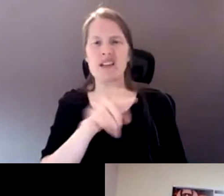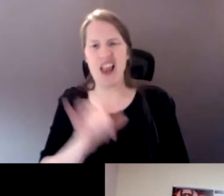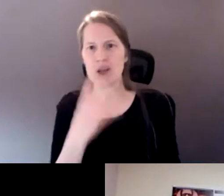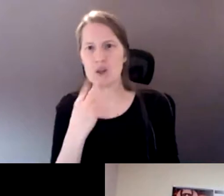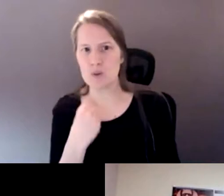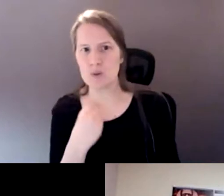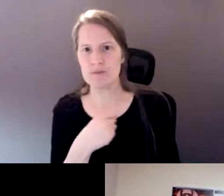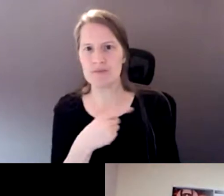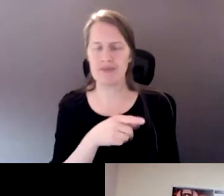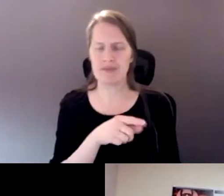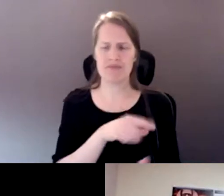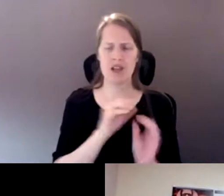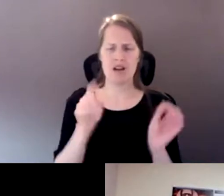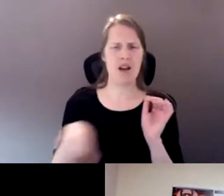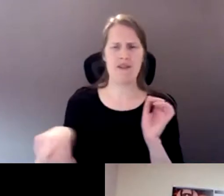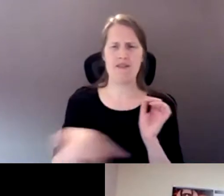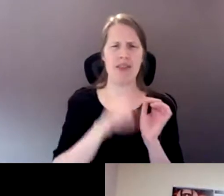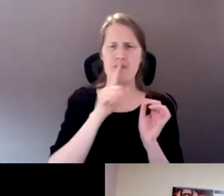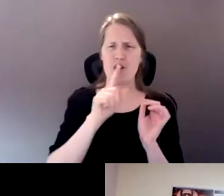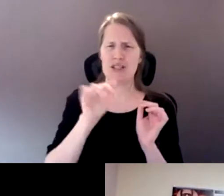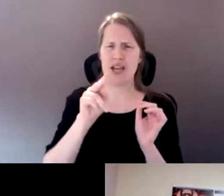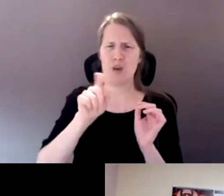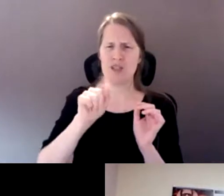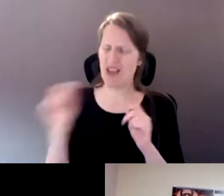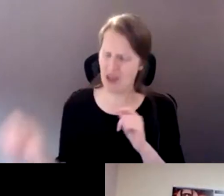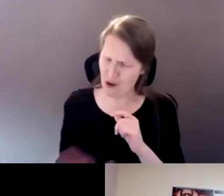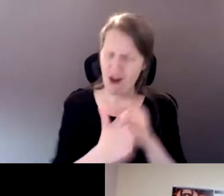of course, none of them are Zionists. They all oppose Israel.